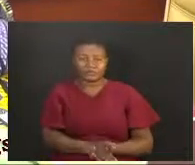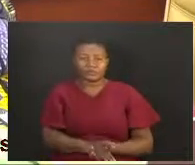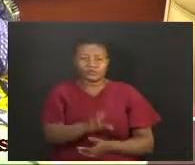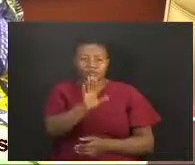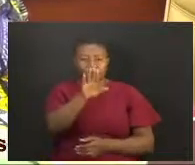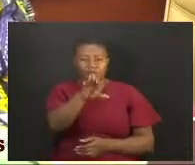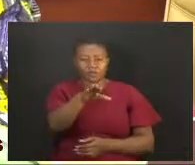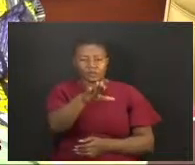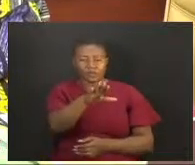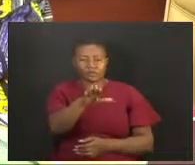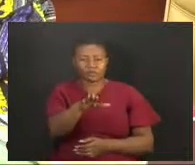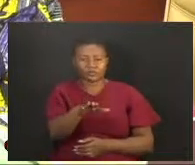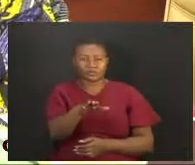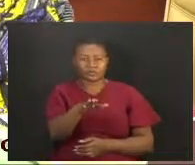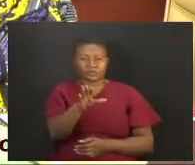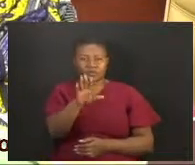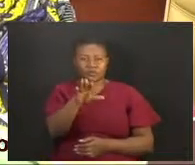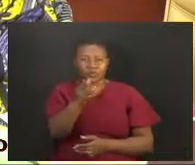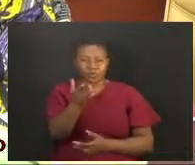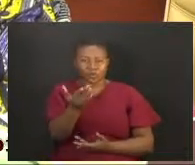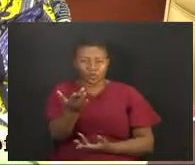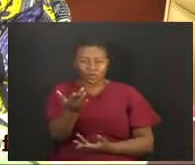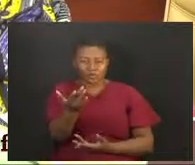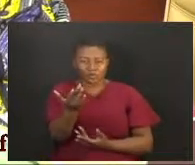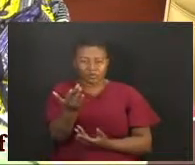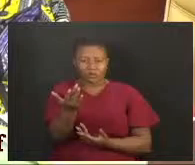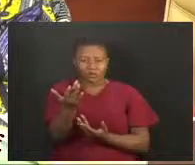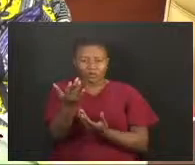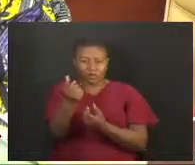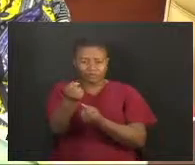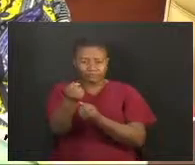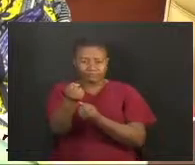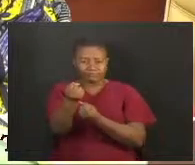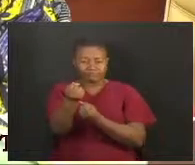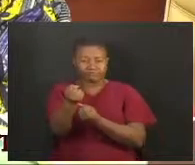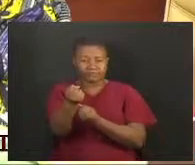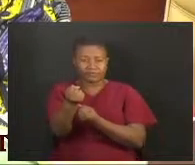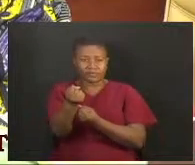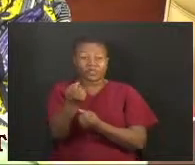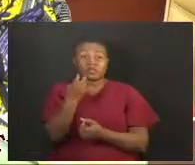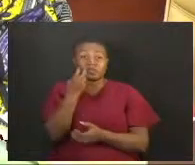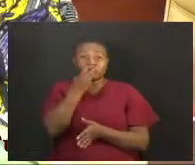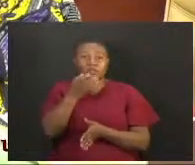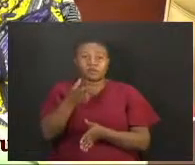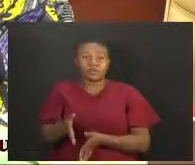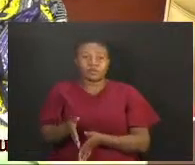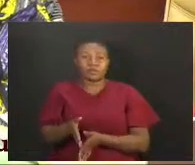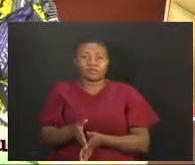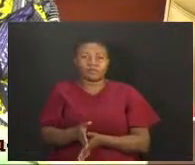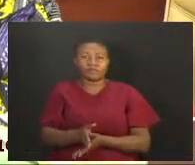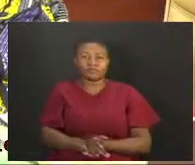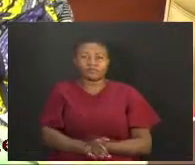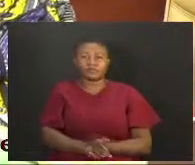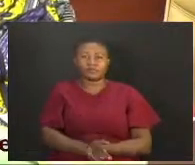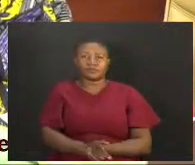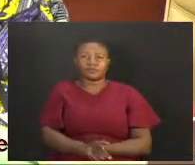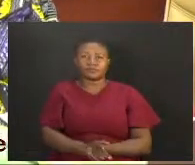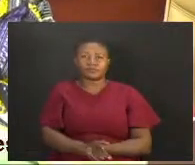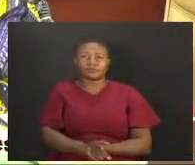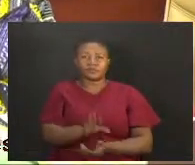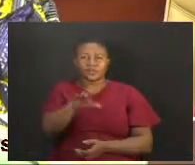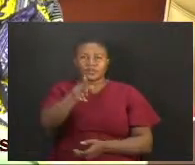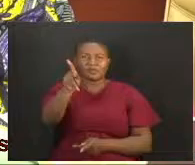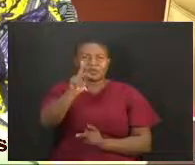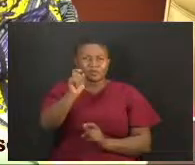yes. So, yes, wait. Mr. Speaker, they should take it easy. They should take it